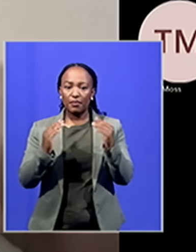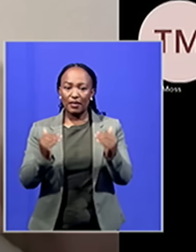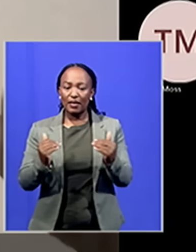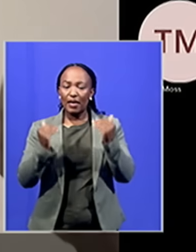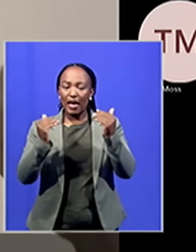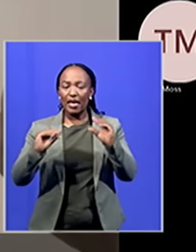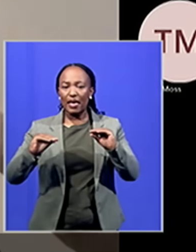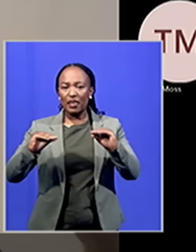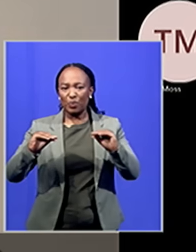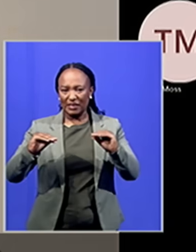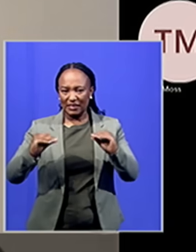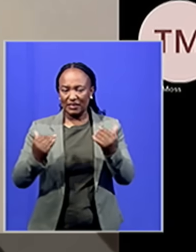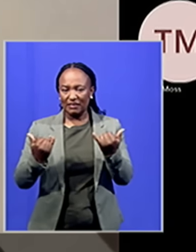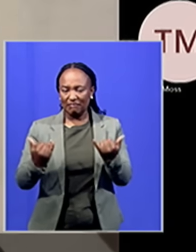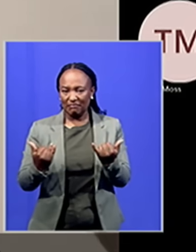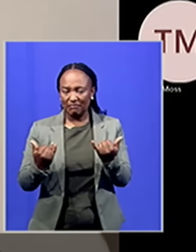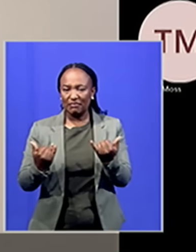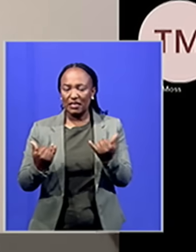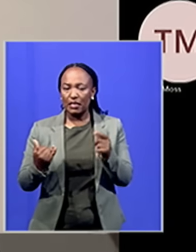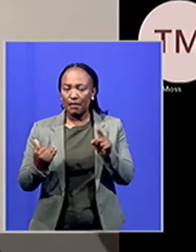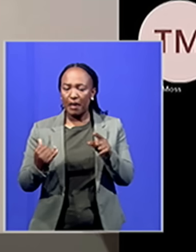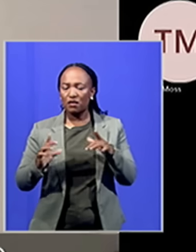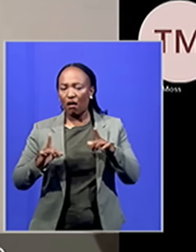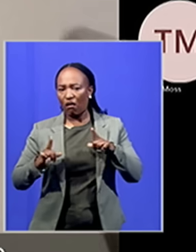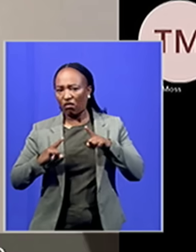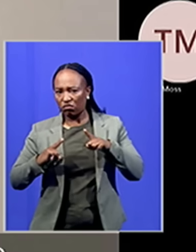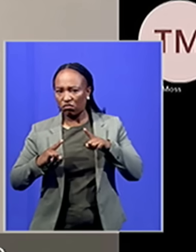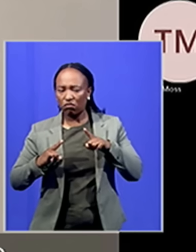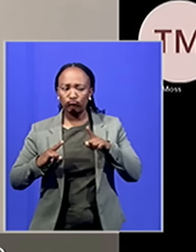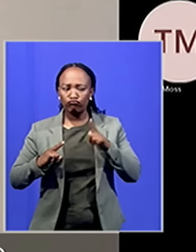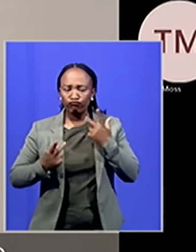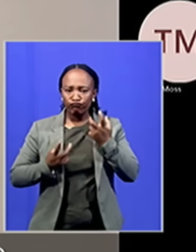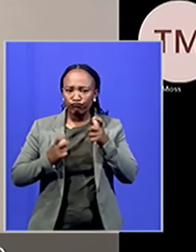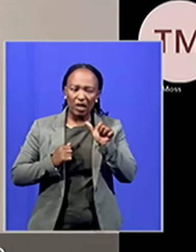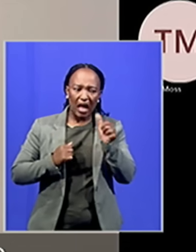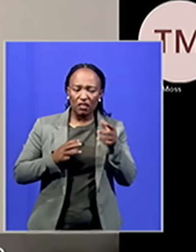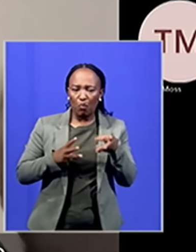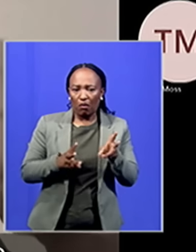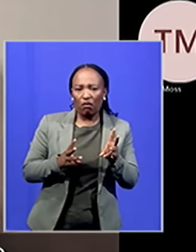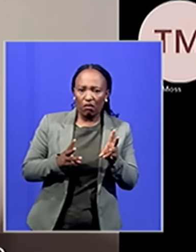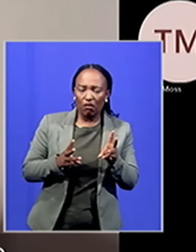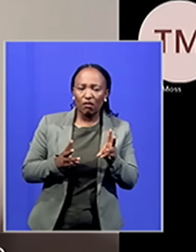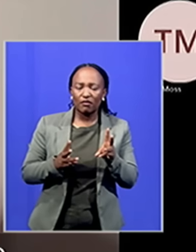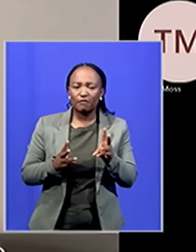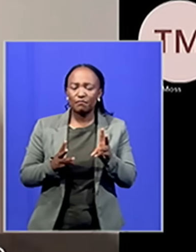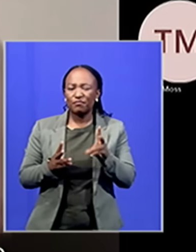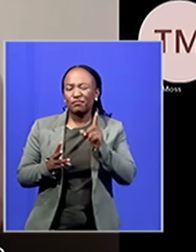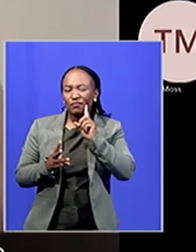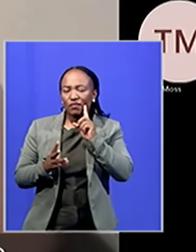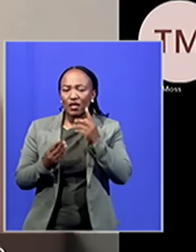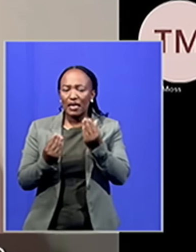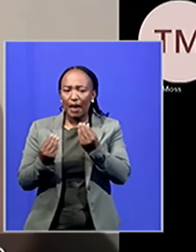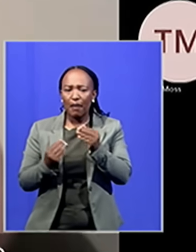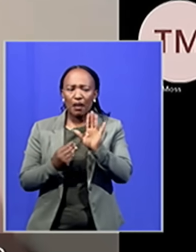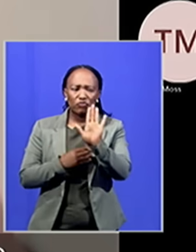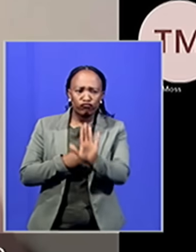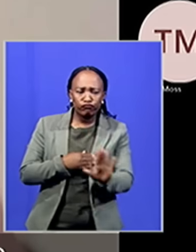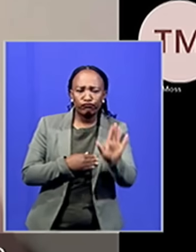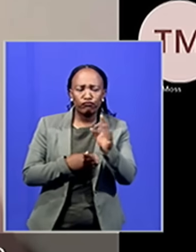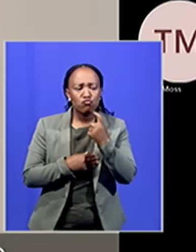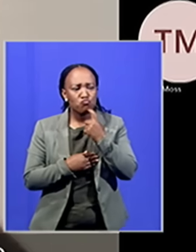itself has got to be proactive and look at the stats and make projections